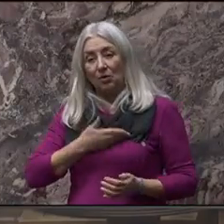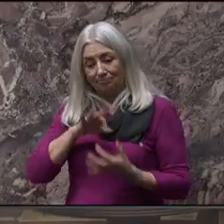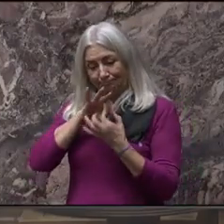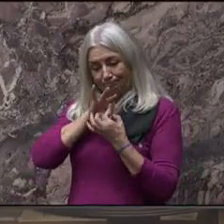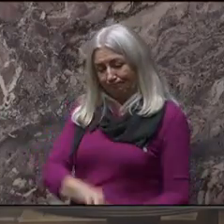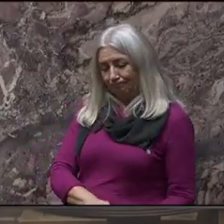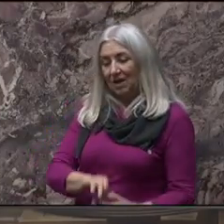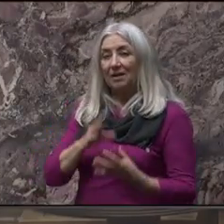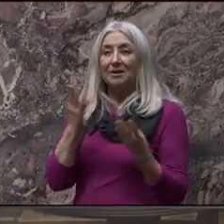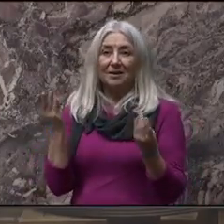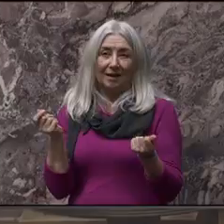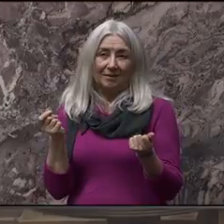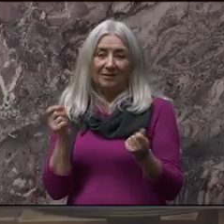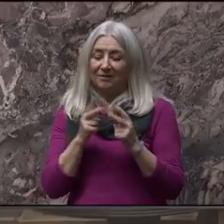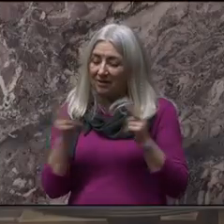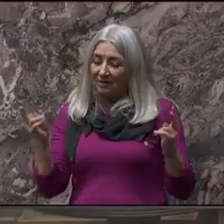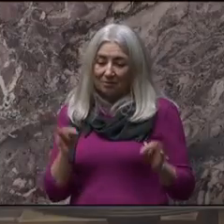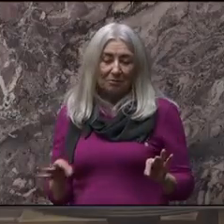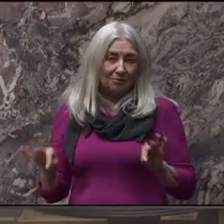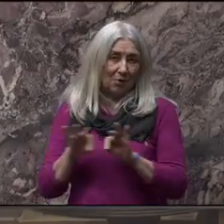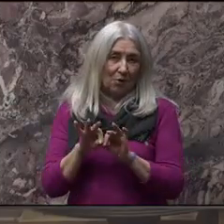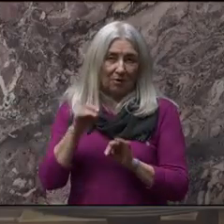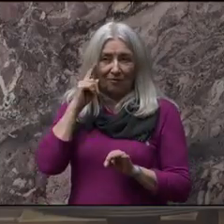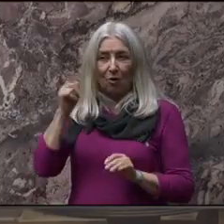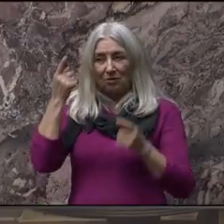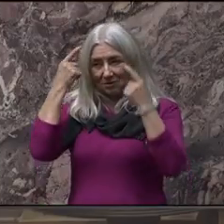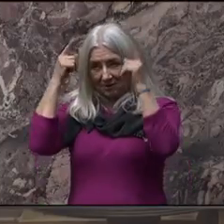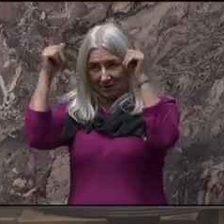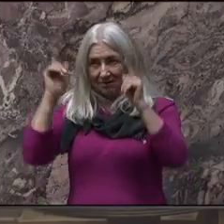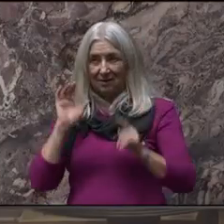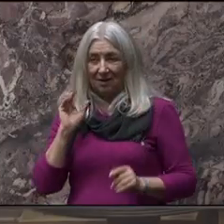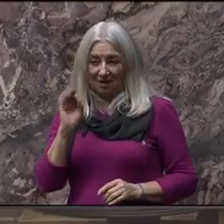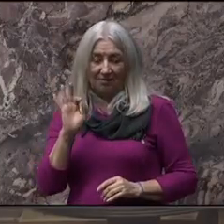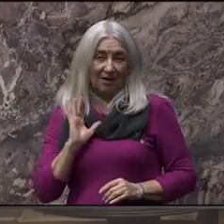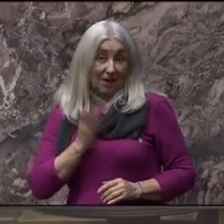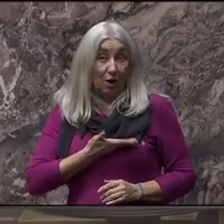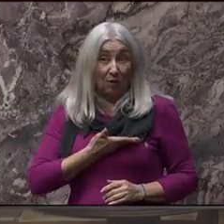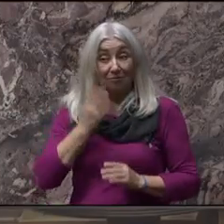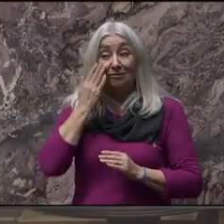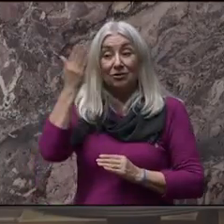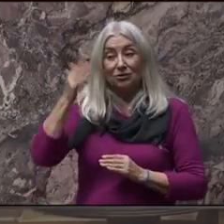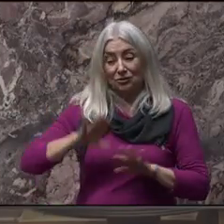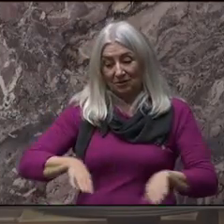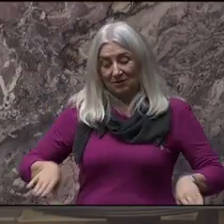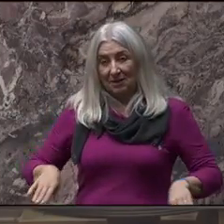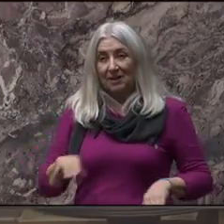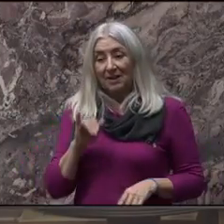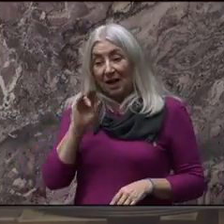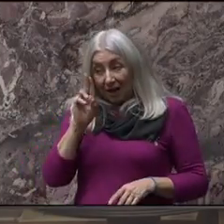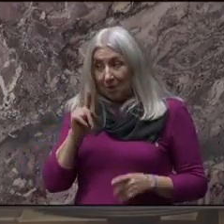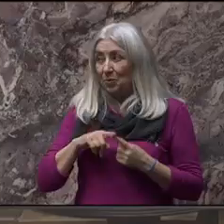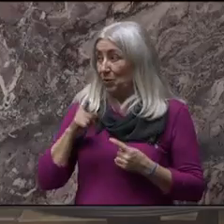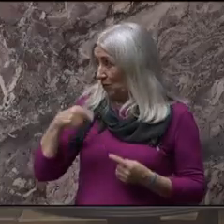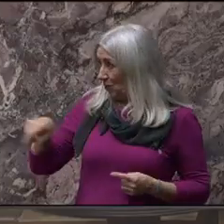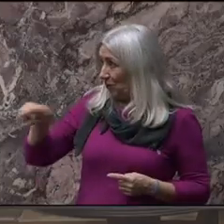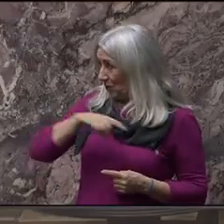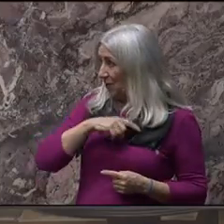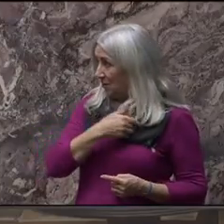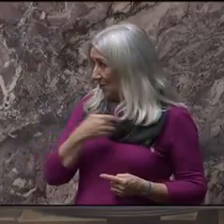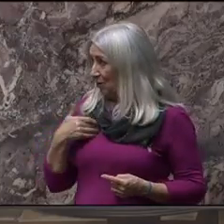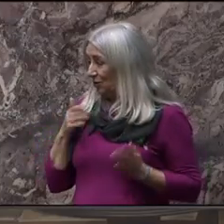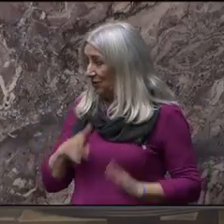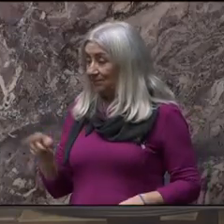and its critical importance to the success of our children. It is up to you,